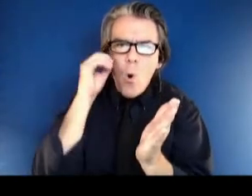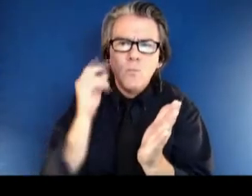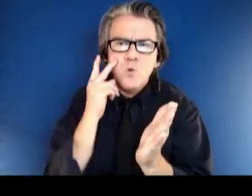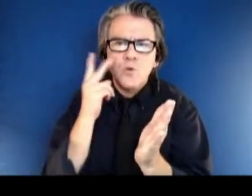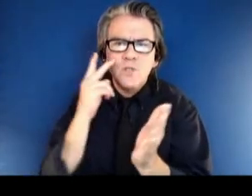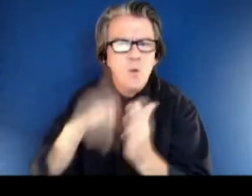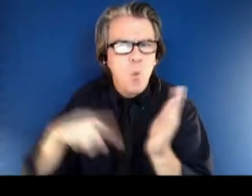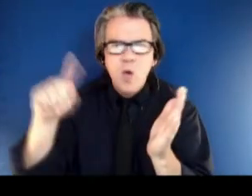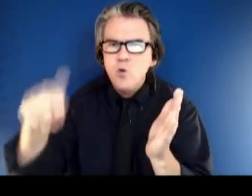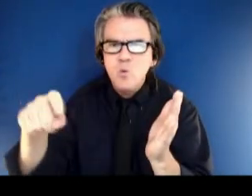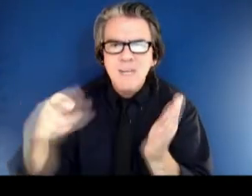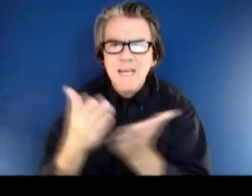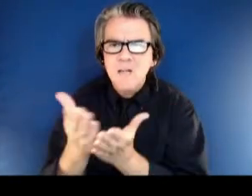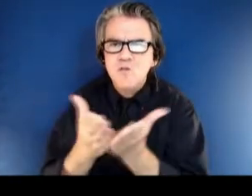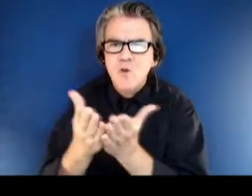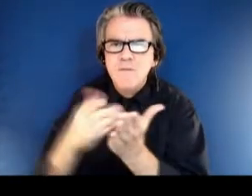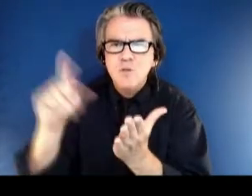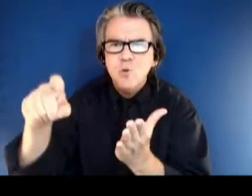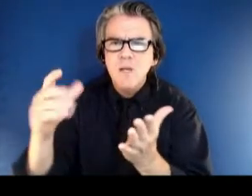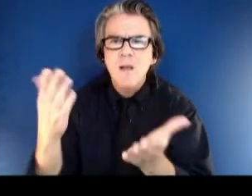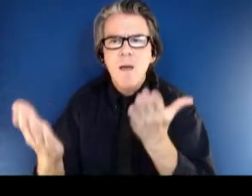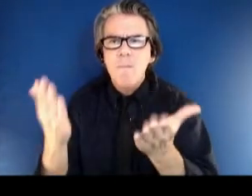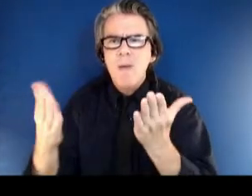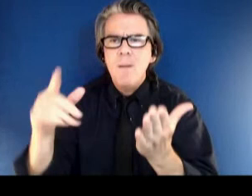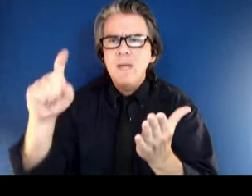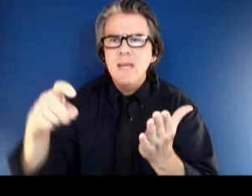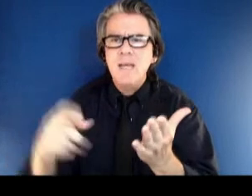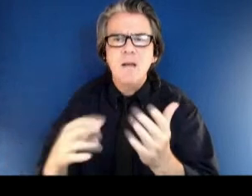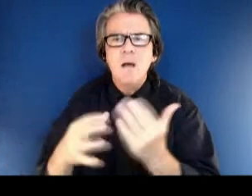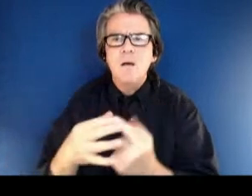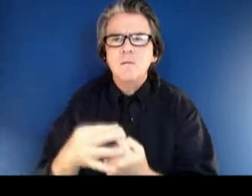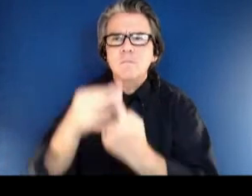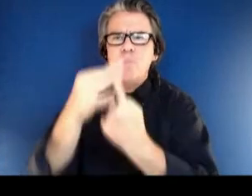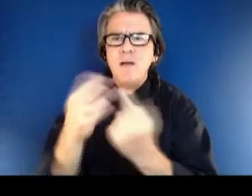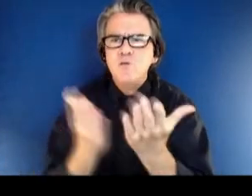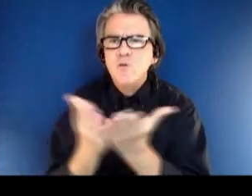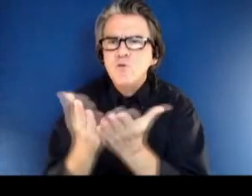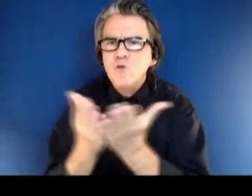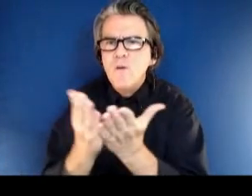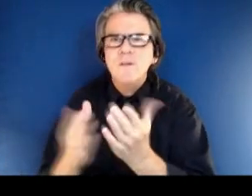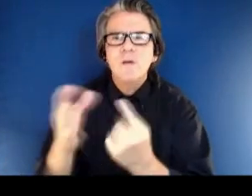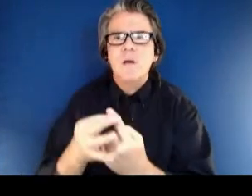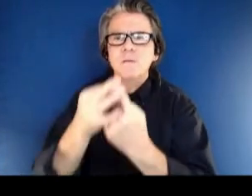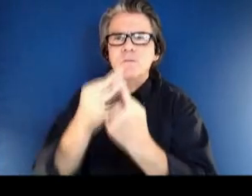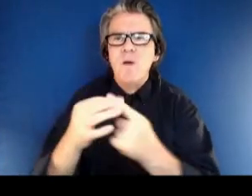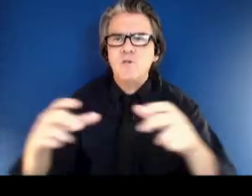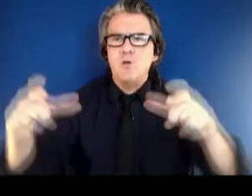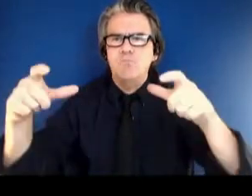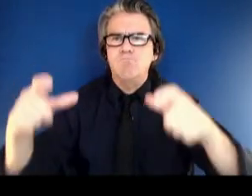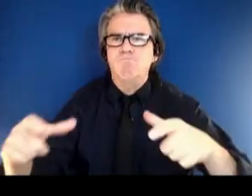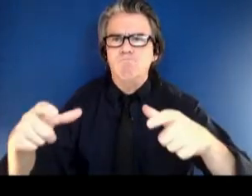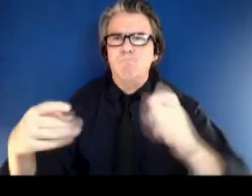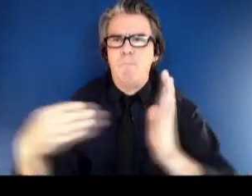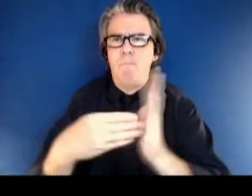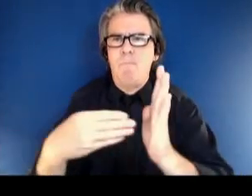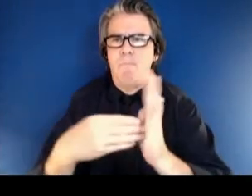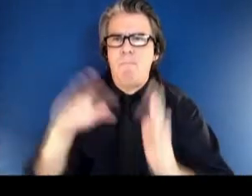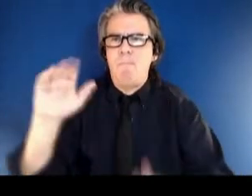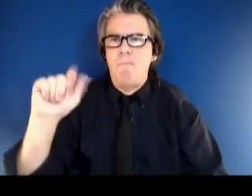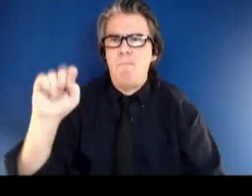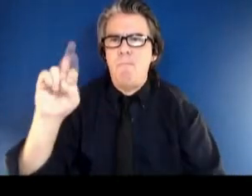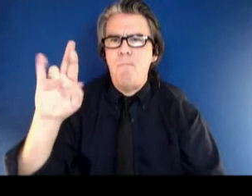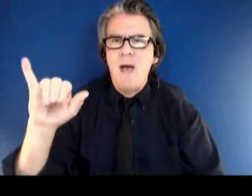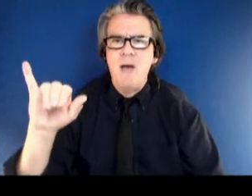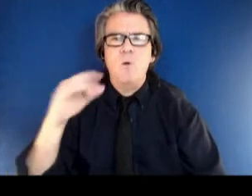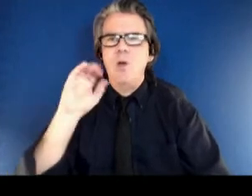and/or accessible transportation are the best solution. So to see a full list of participating independent living centers,